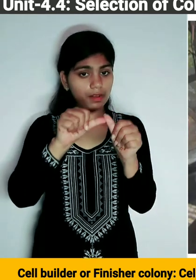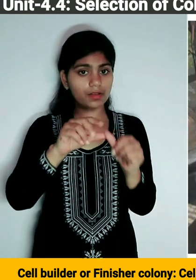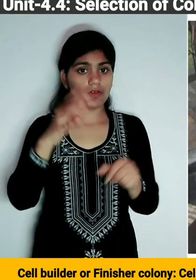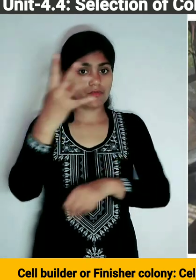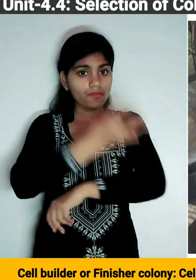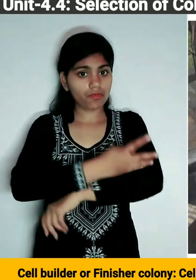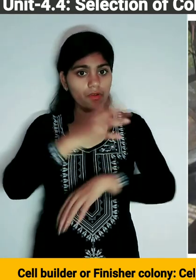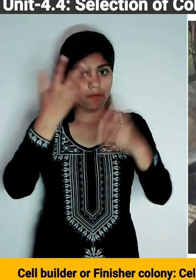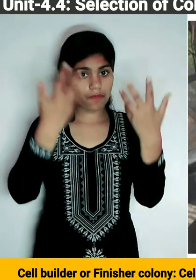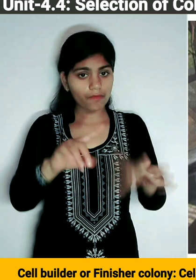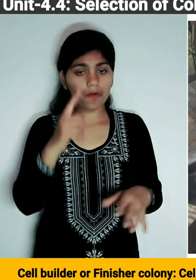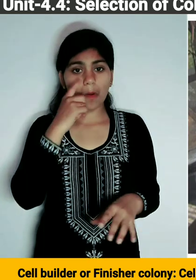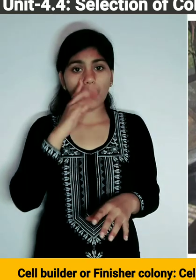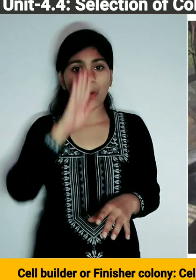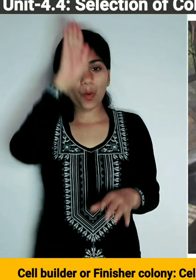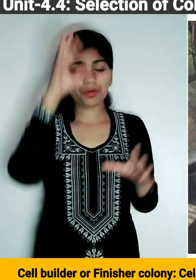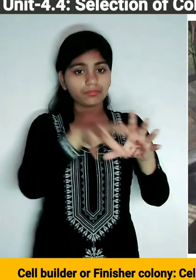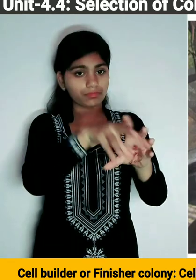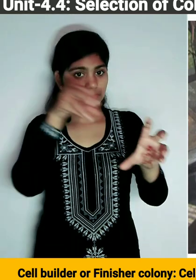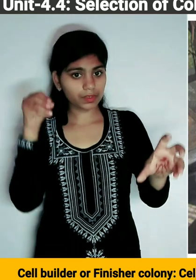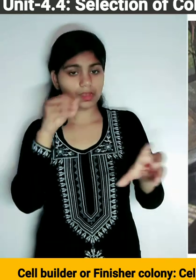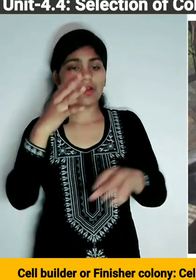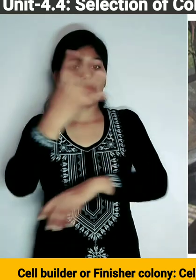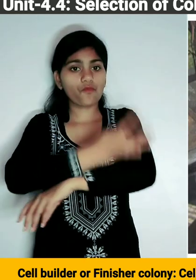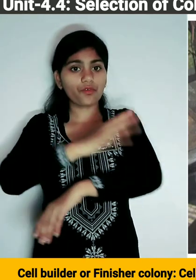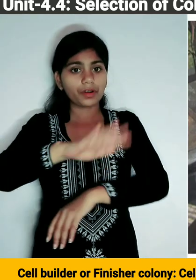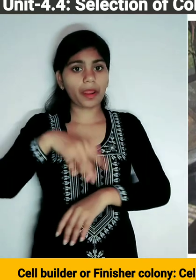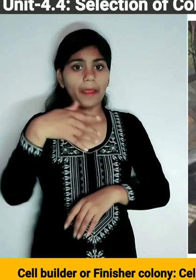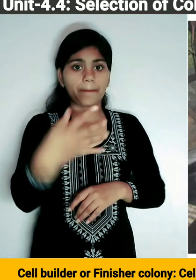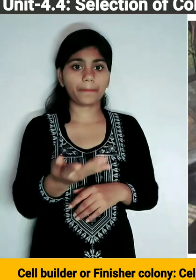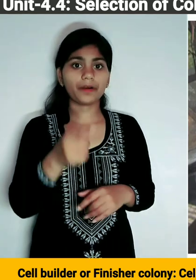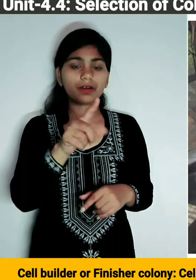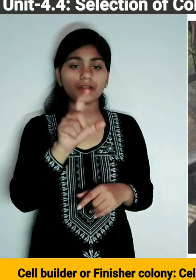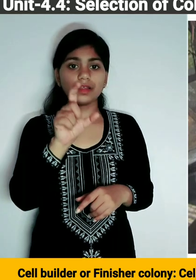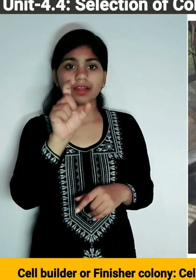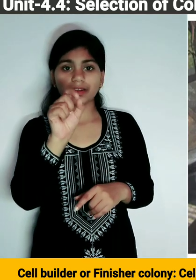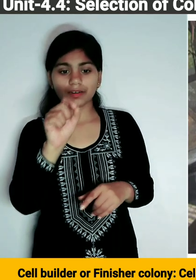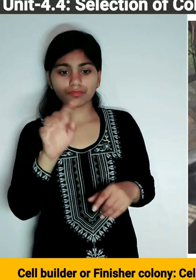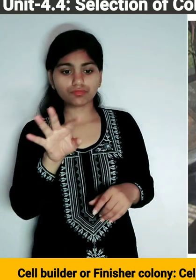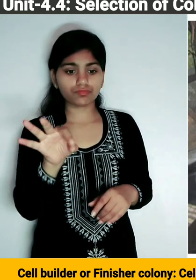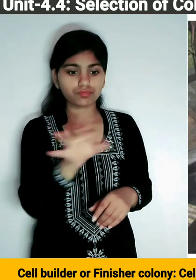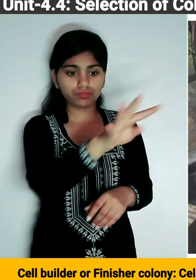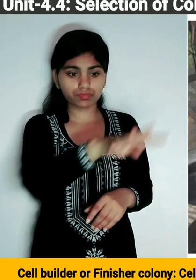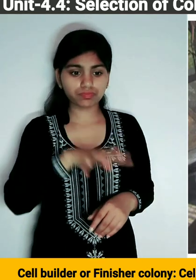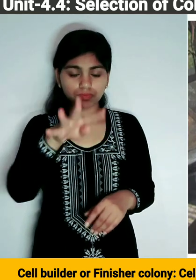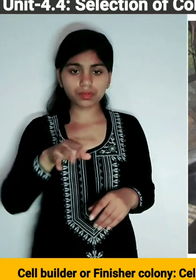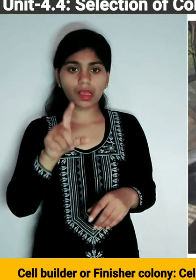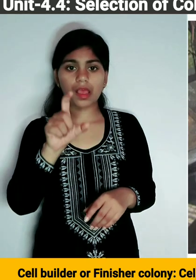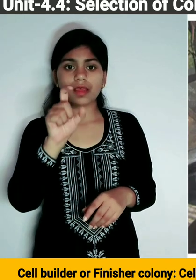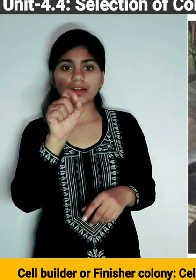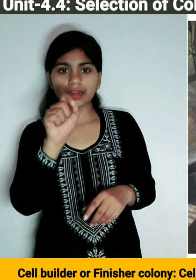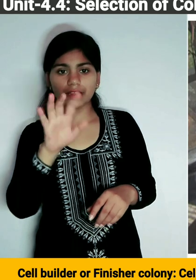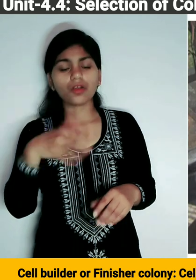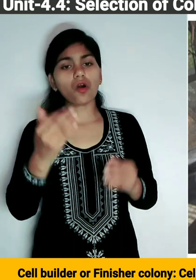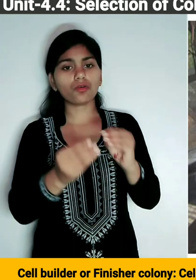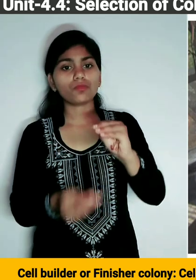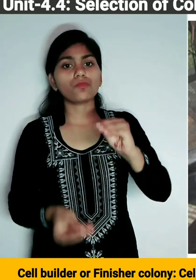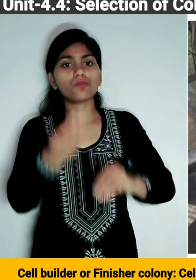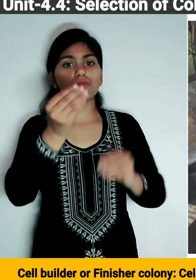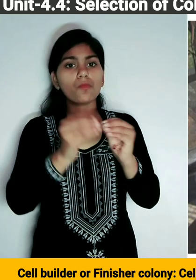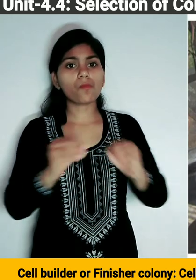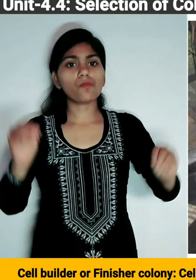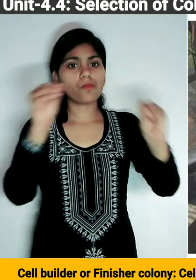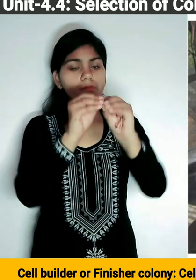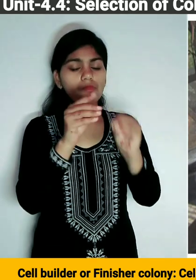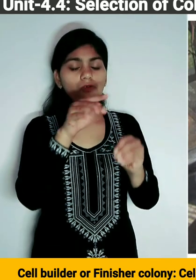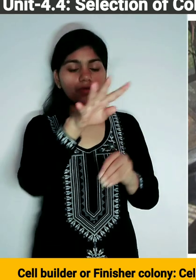days before larval grafting by dequeening a strong colony of 10